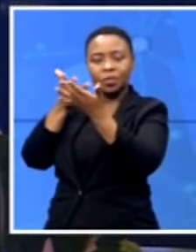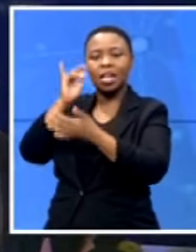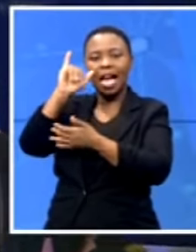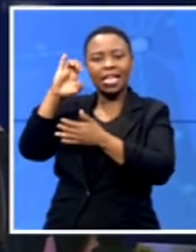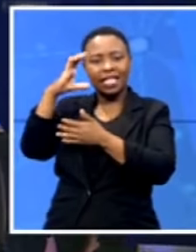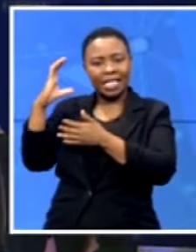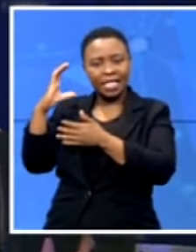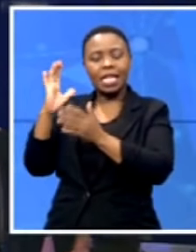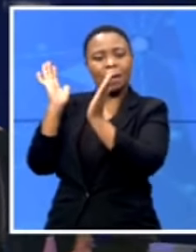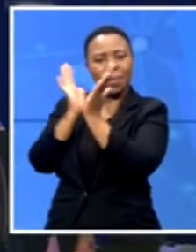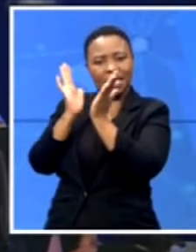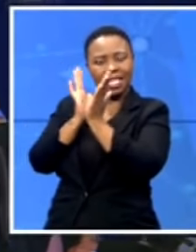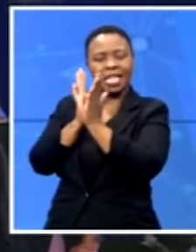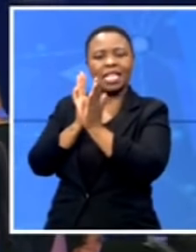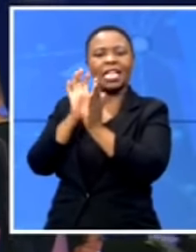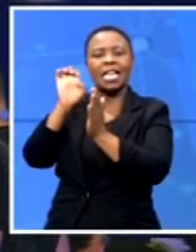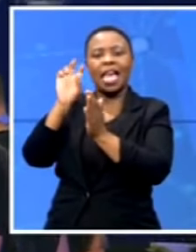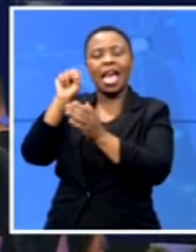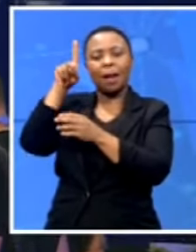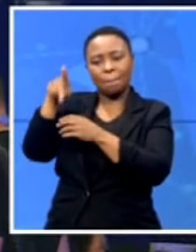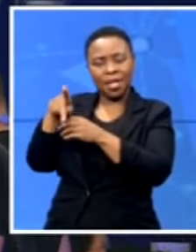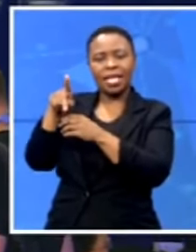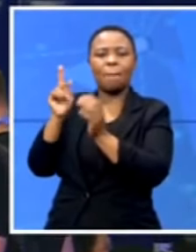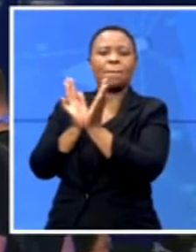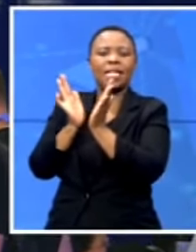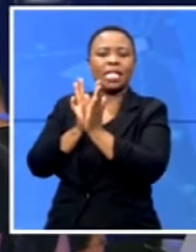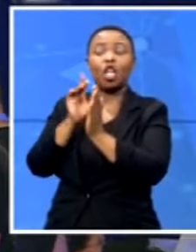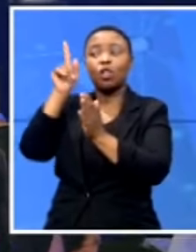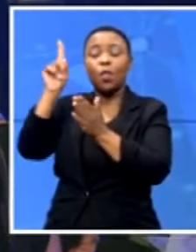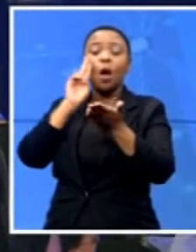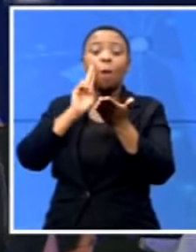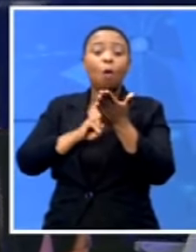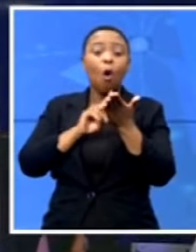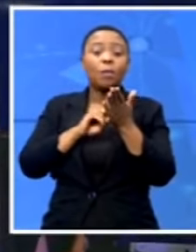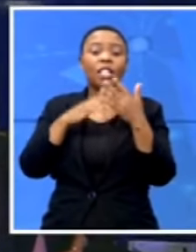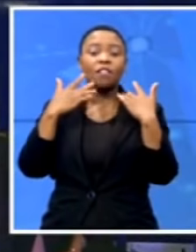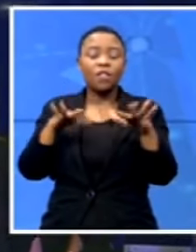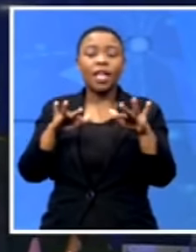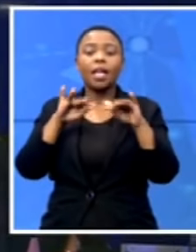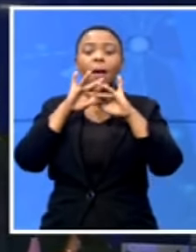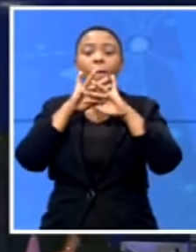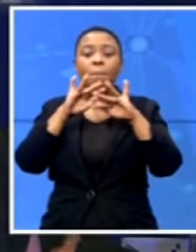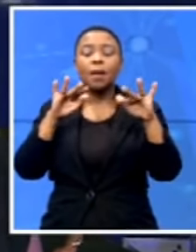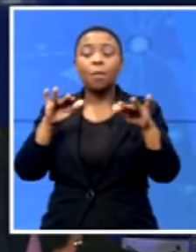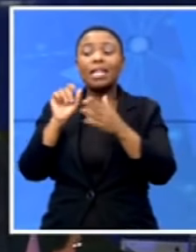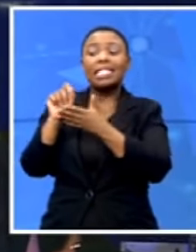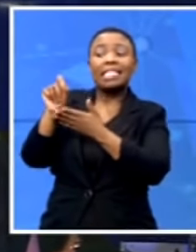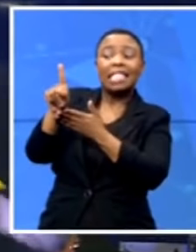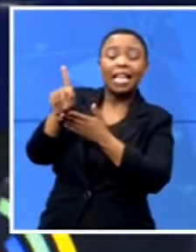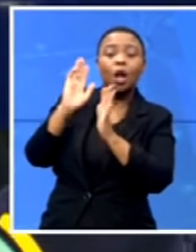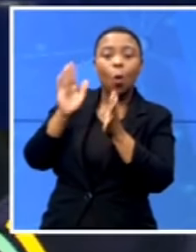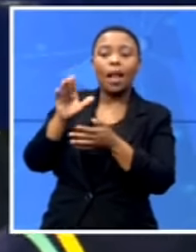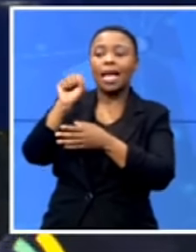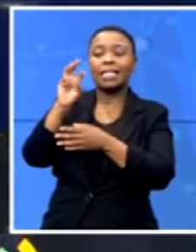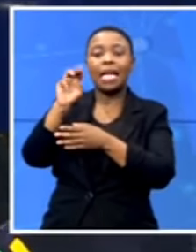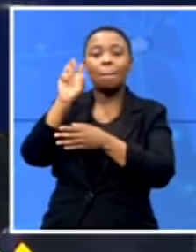were promised that these people were going to be sent SMSs so that they can come back and vote.